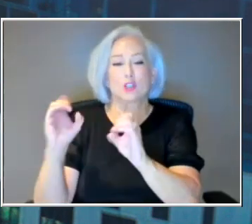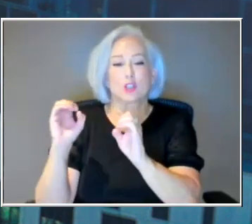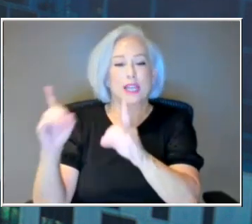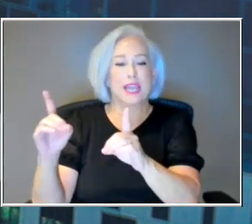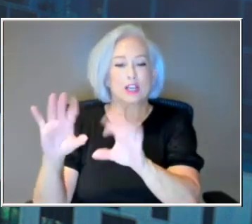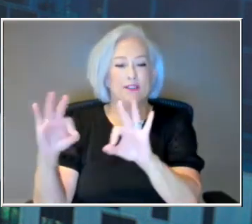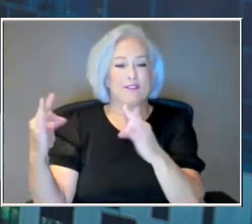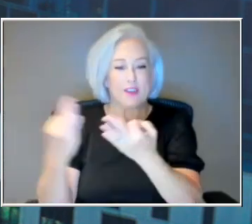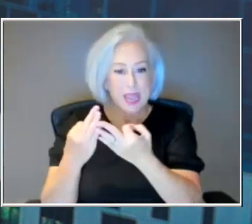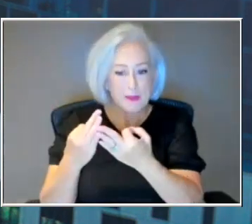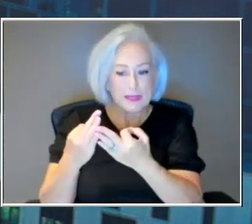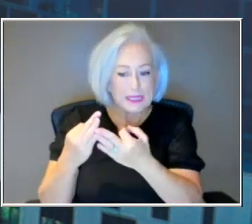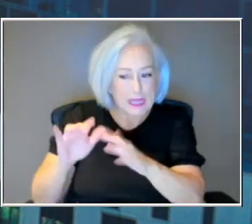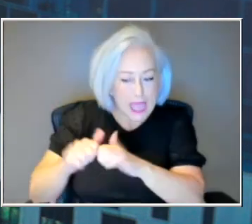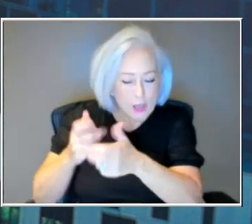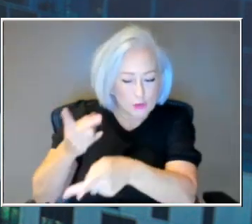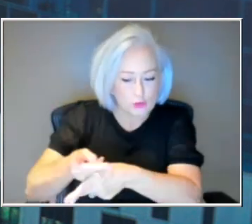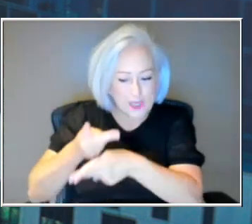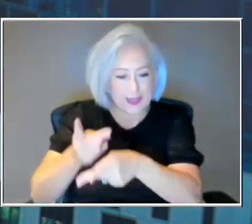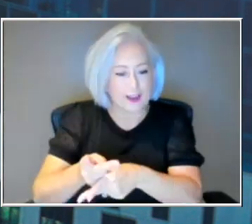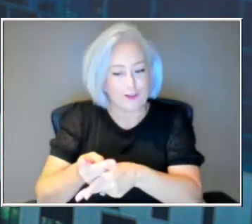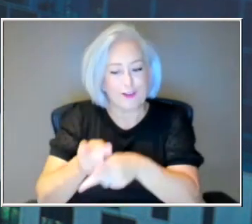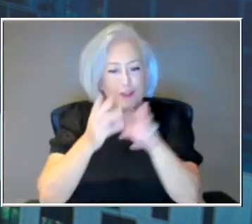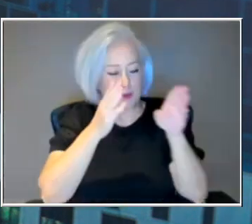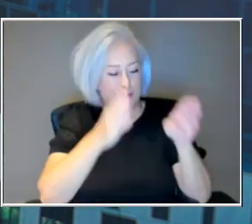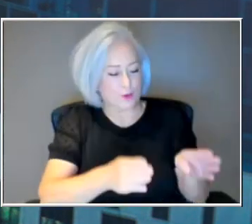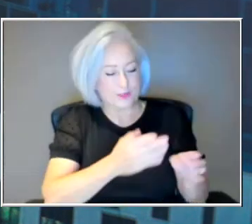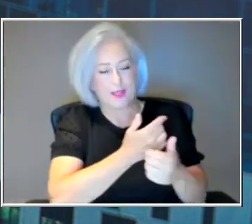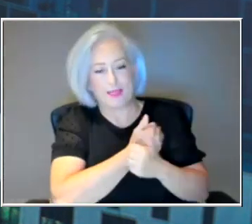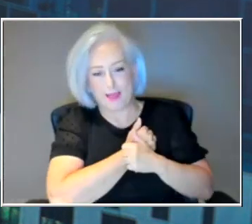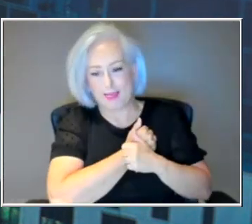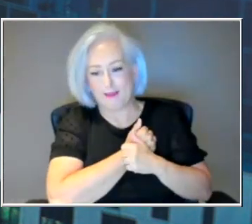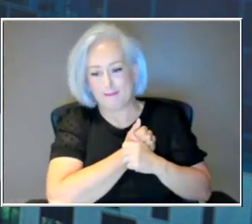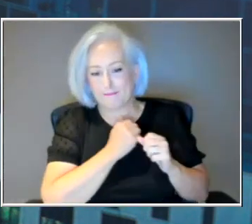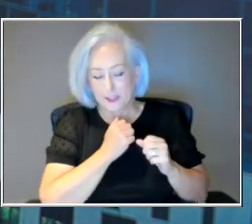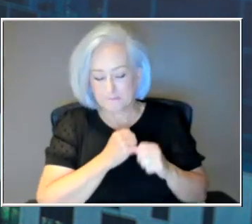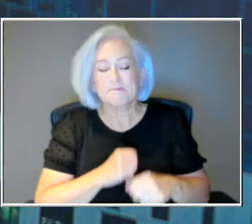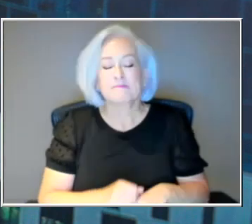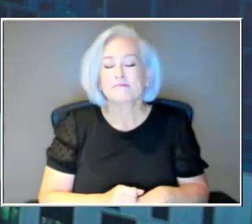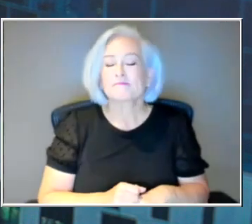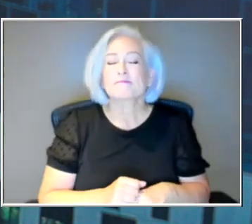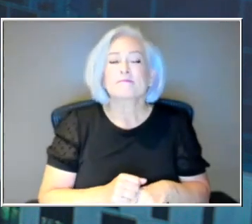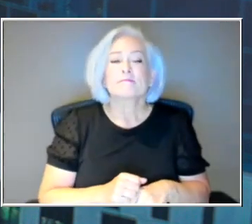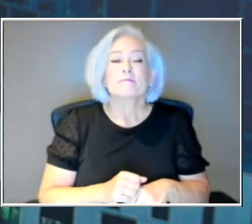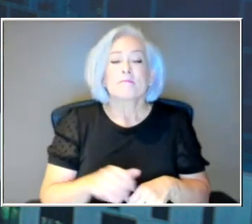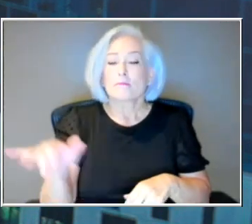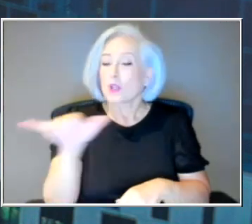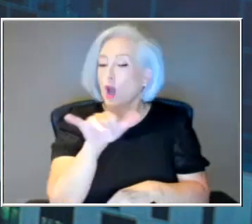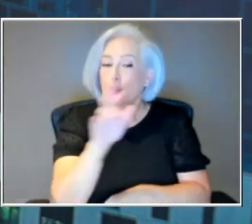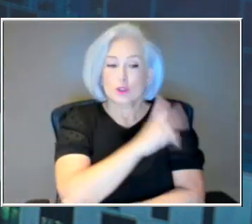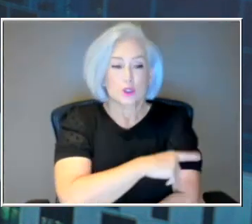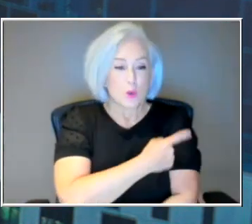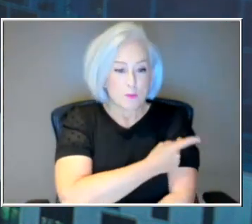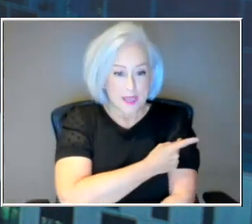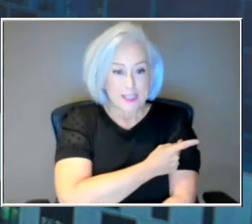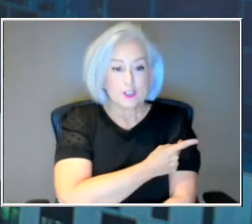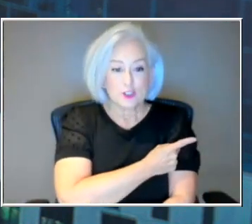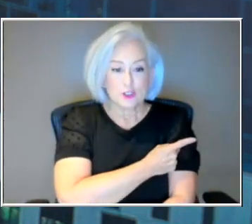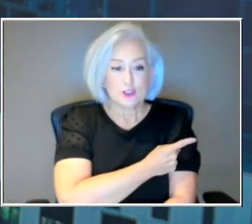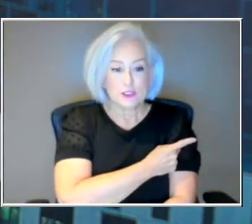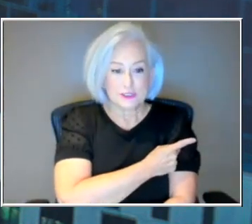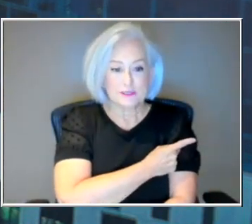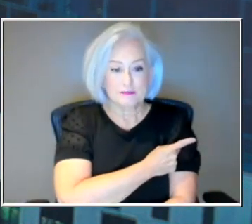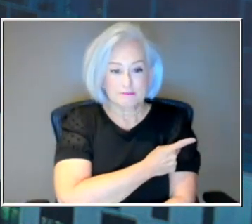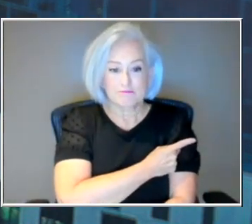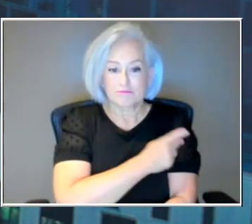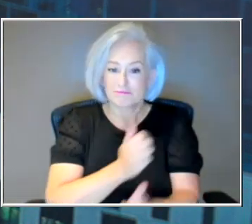care for their loved one now that life has changed. Yeah. And then also patients. I know he had mentioned that's most prominently a